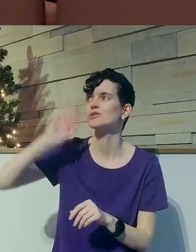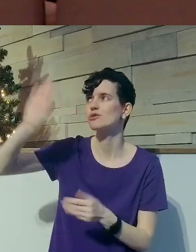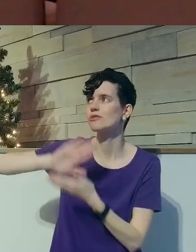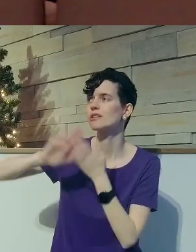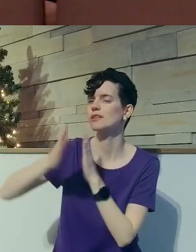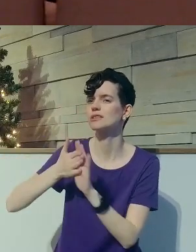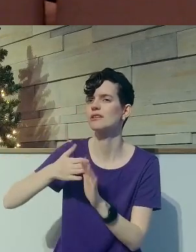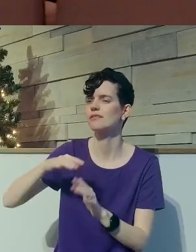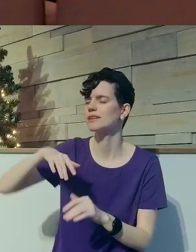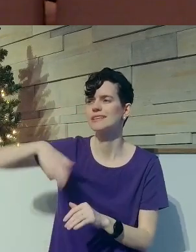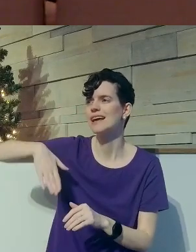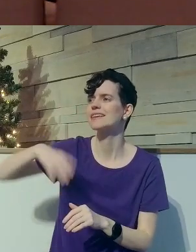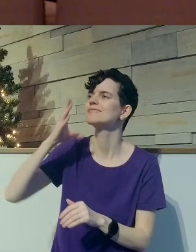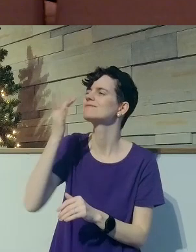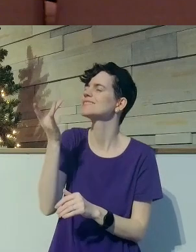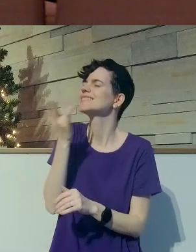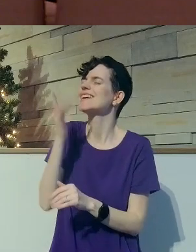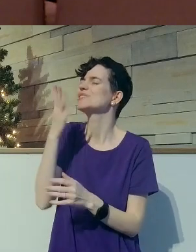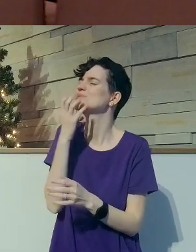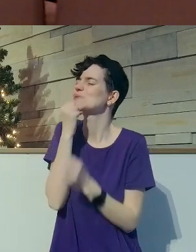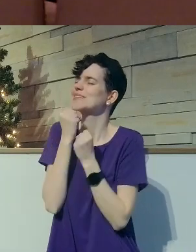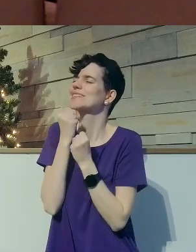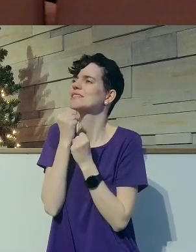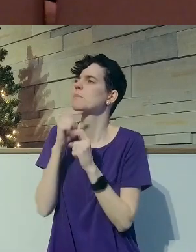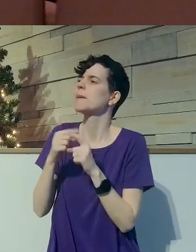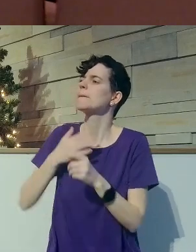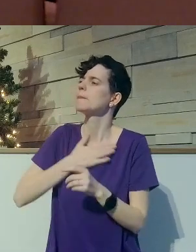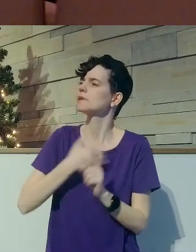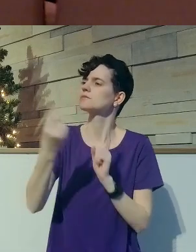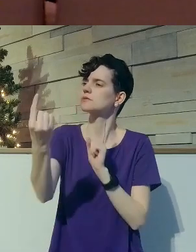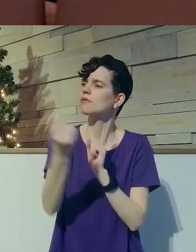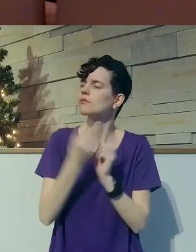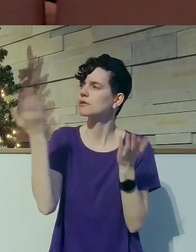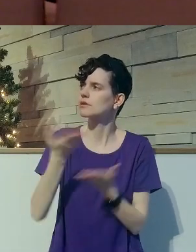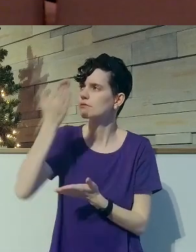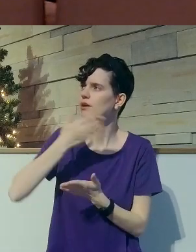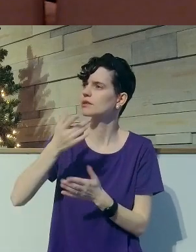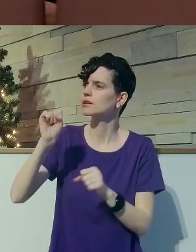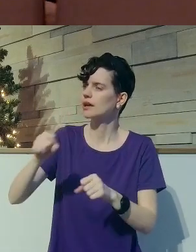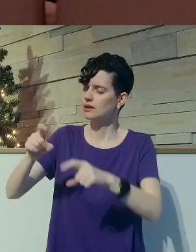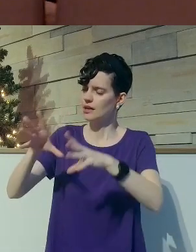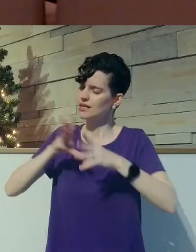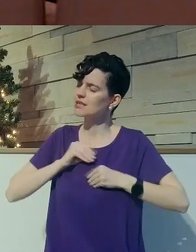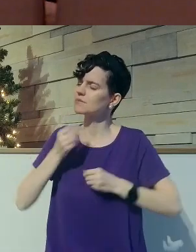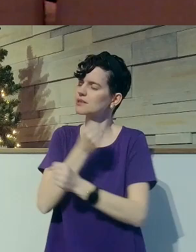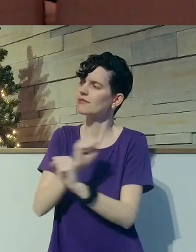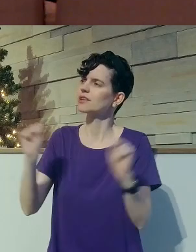forgiveness, have not tasted of its sweetness, that, Lord, you would bring them forward this day to receive that great